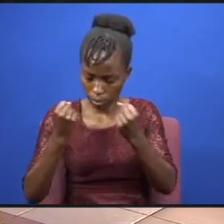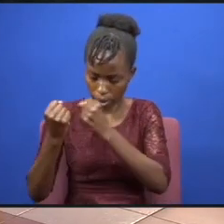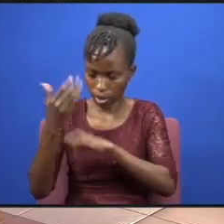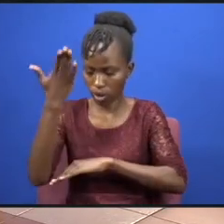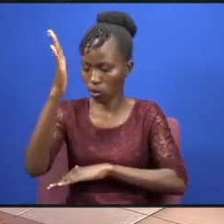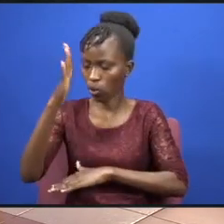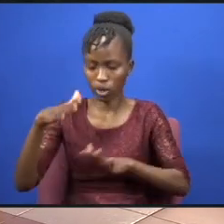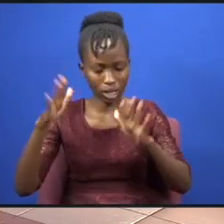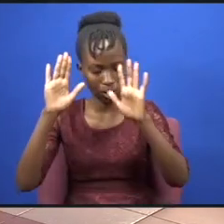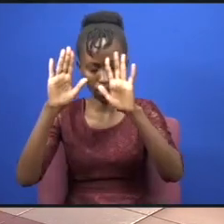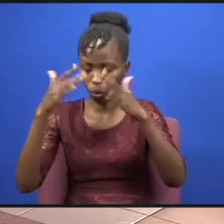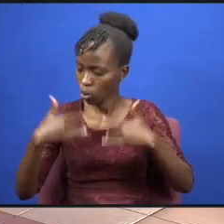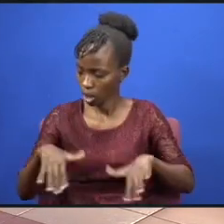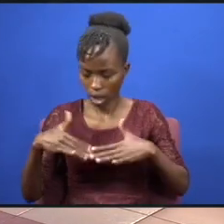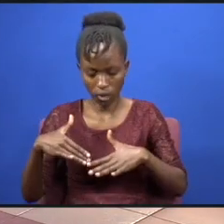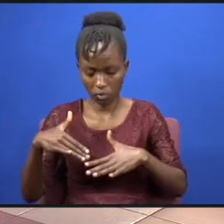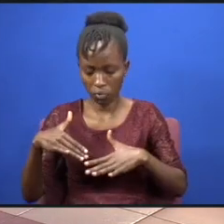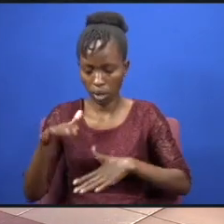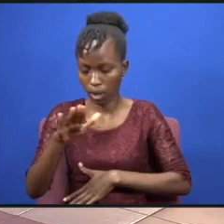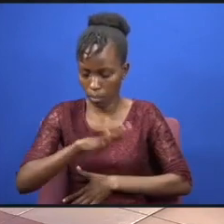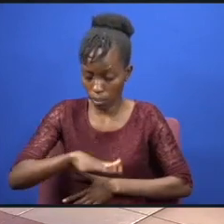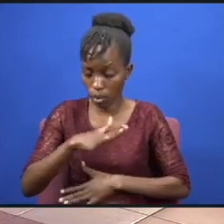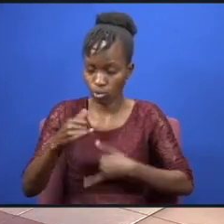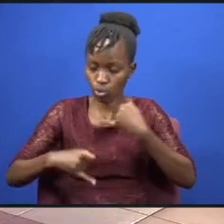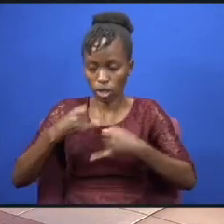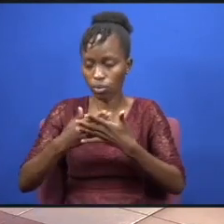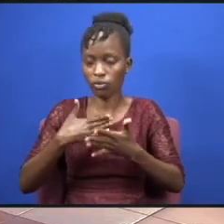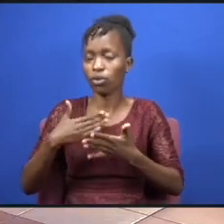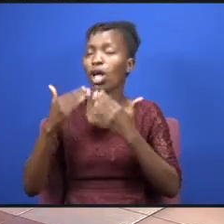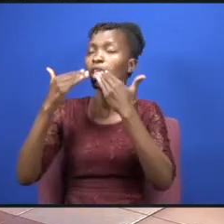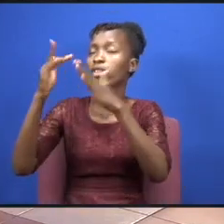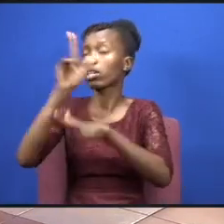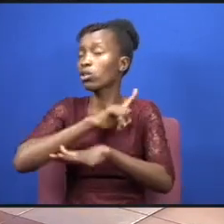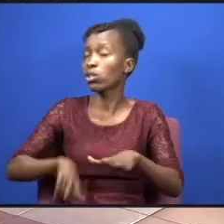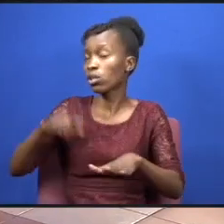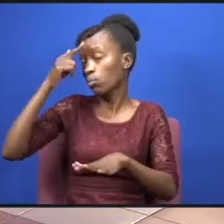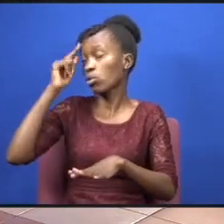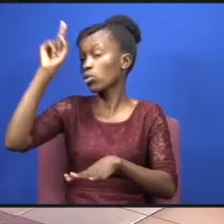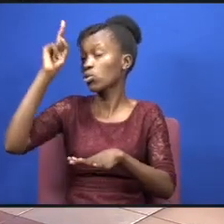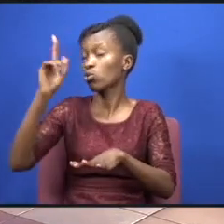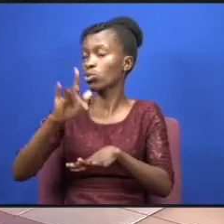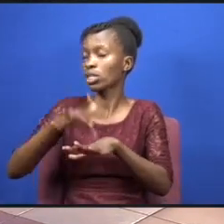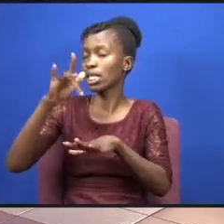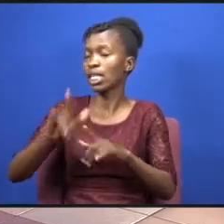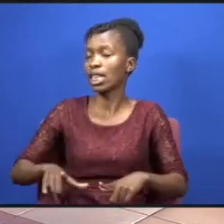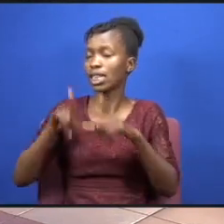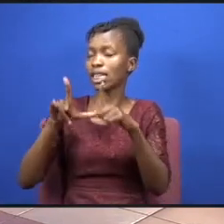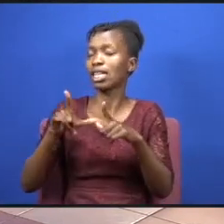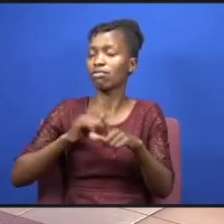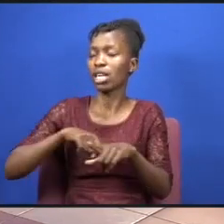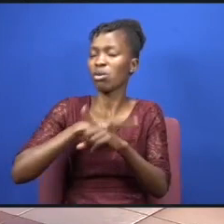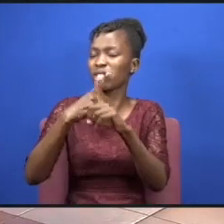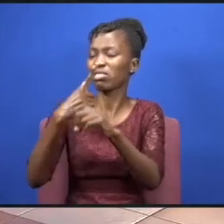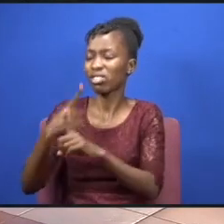wonderful presence that we have enjoyed before you. We want to thank you, Jehovah God, for you have touched our lives in various ways.